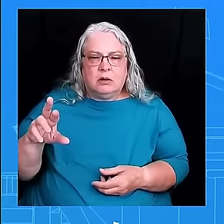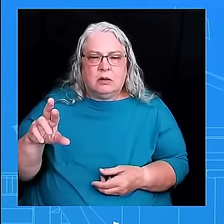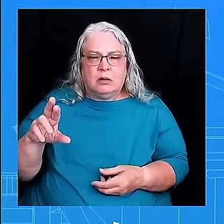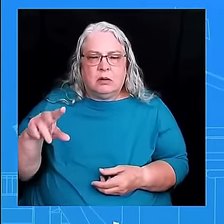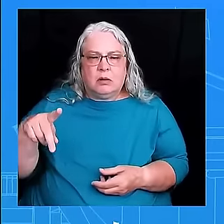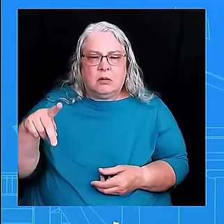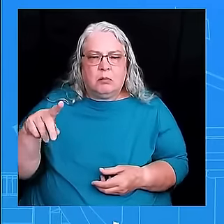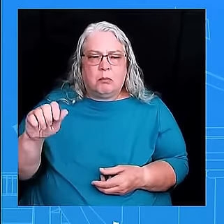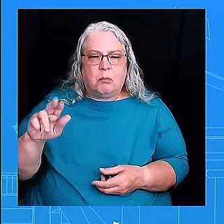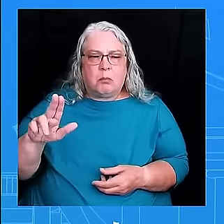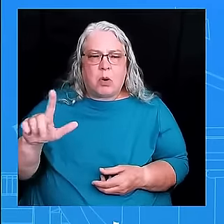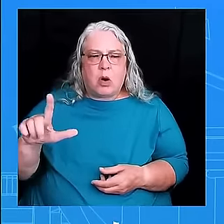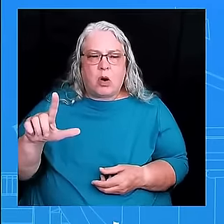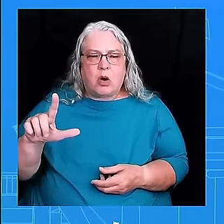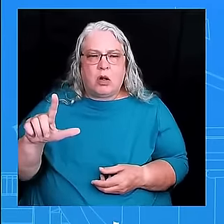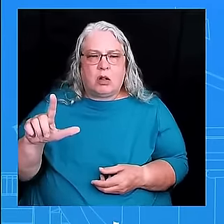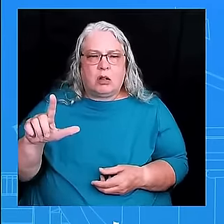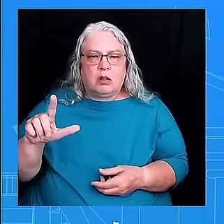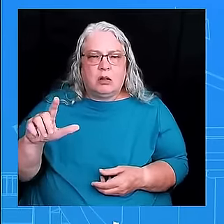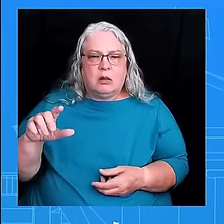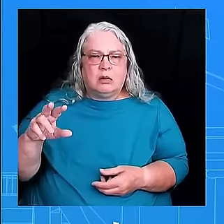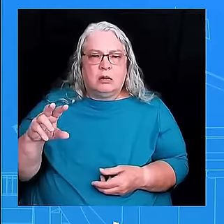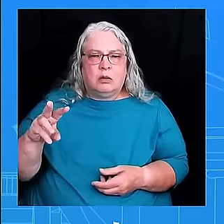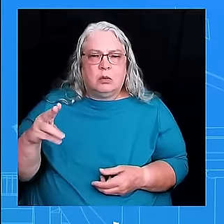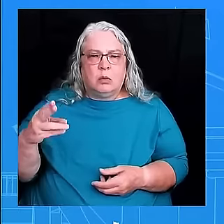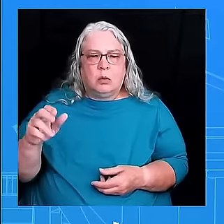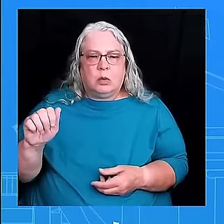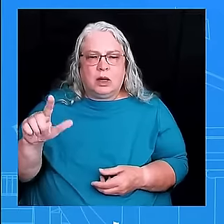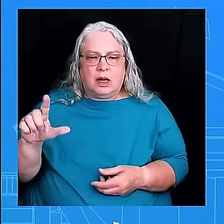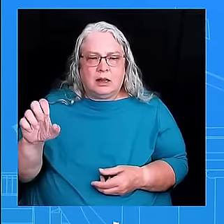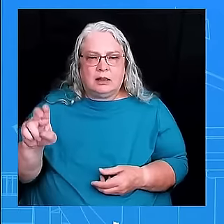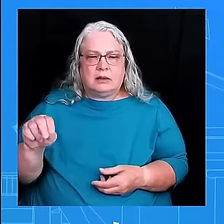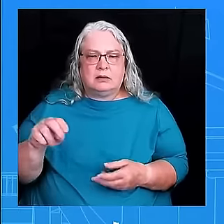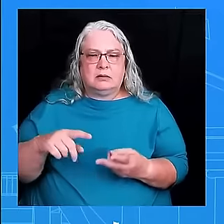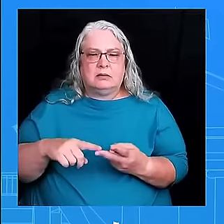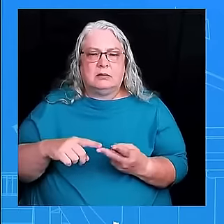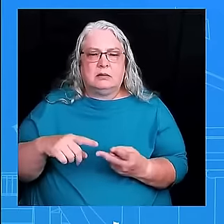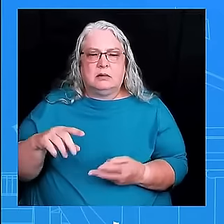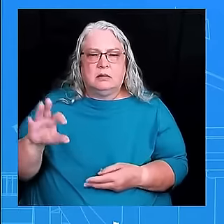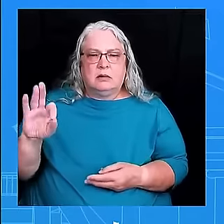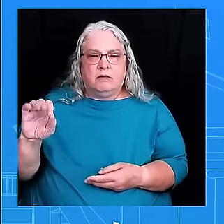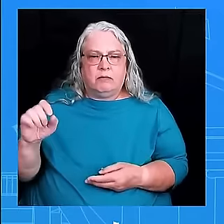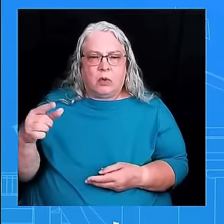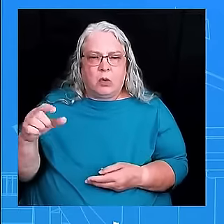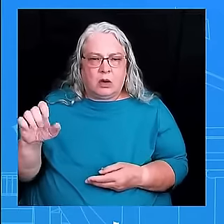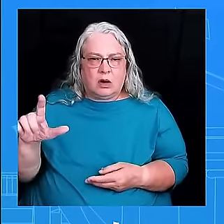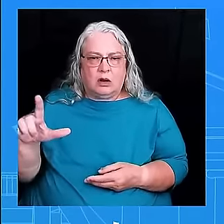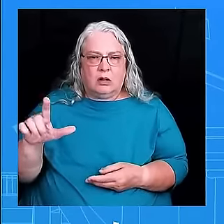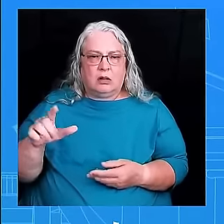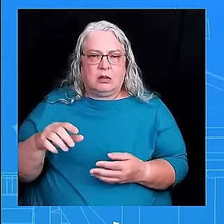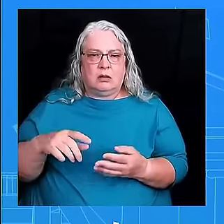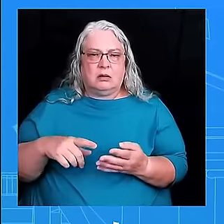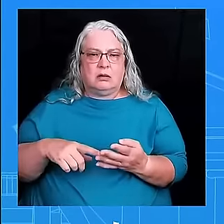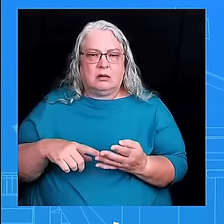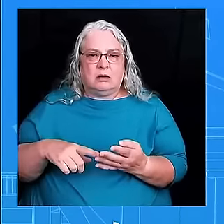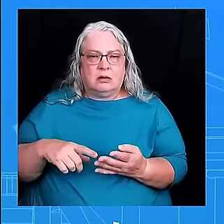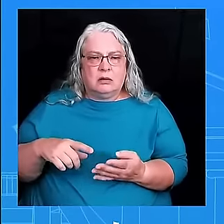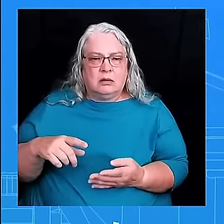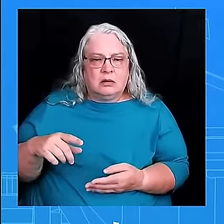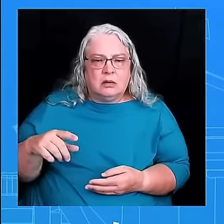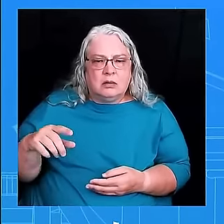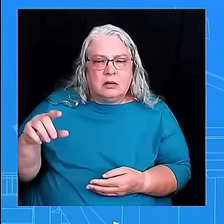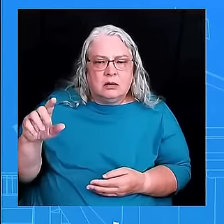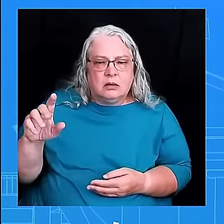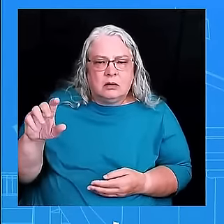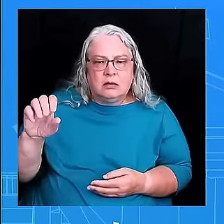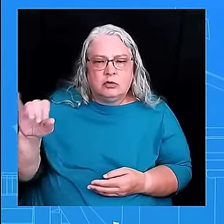discussion on how we can get to that, how can get to a path to get him home. Don't have anything to read out on a recent conversation with